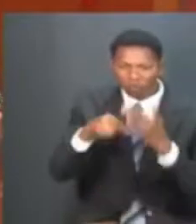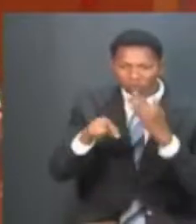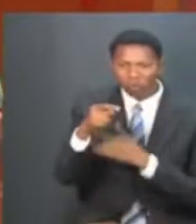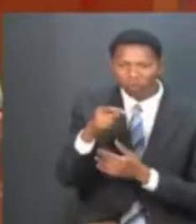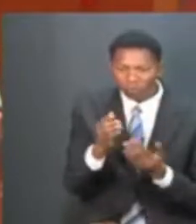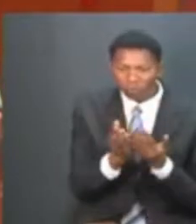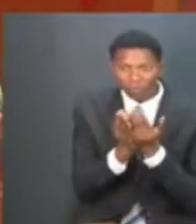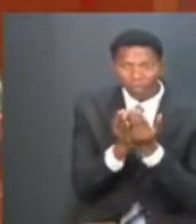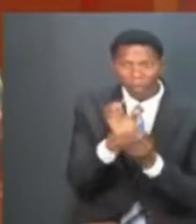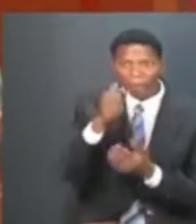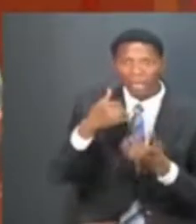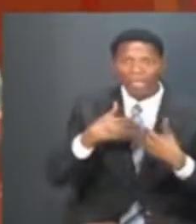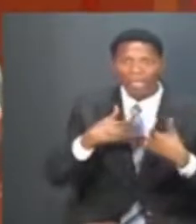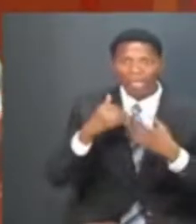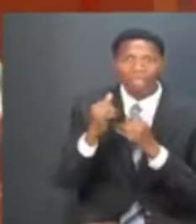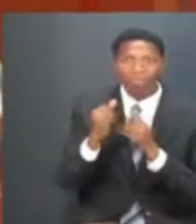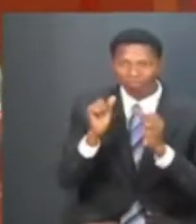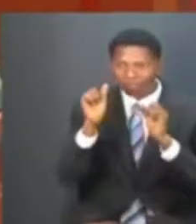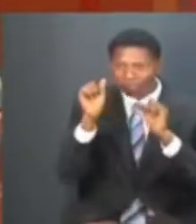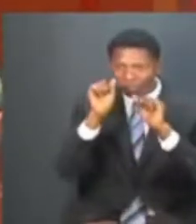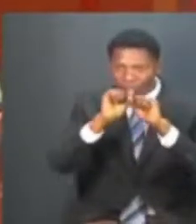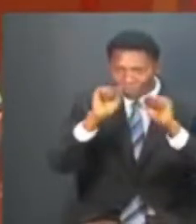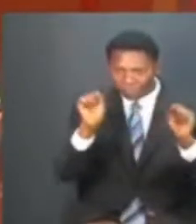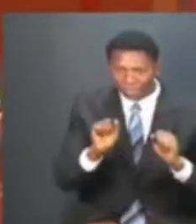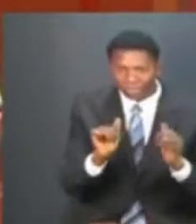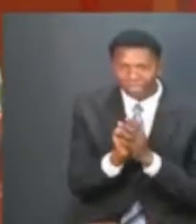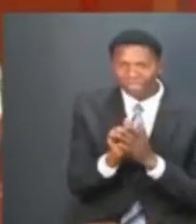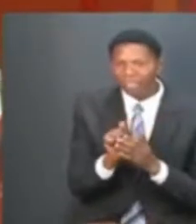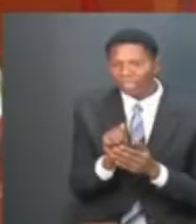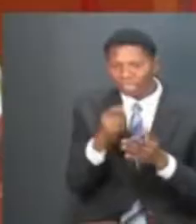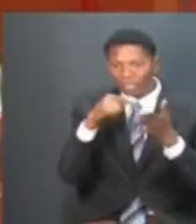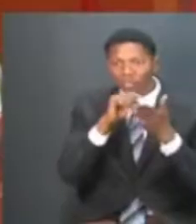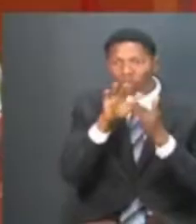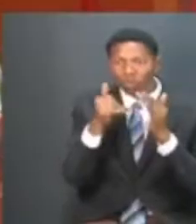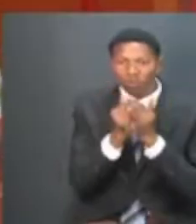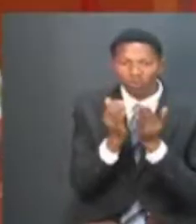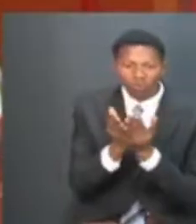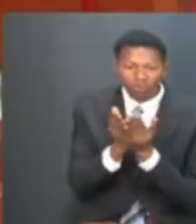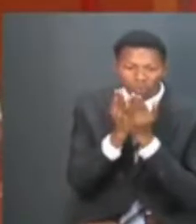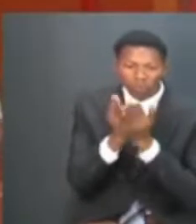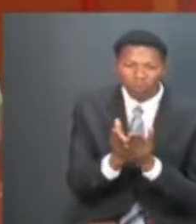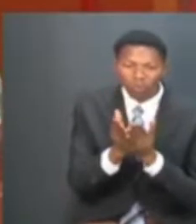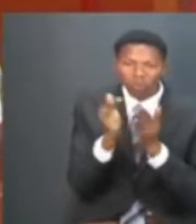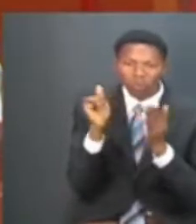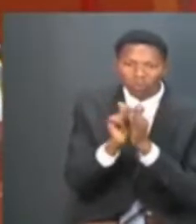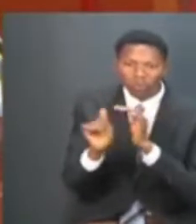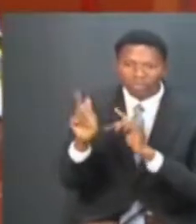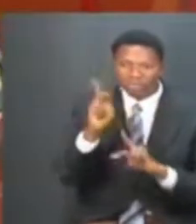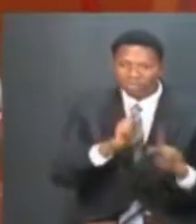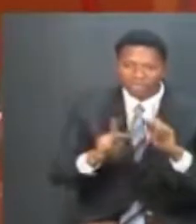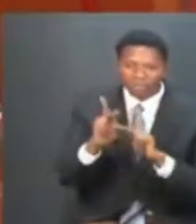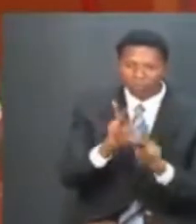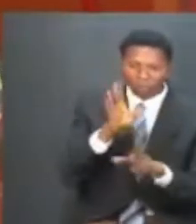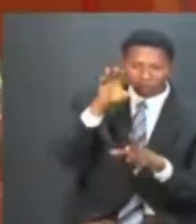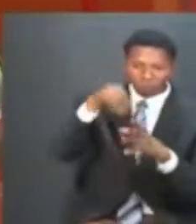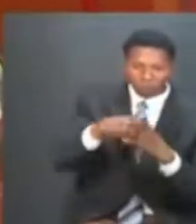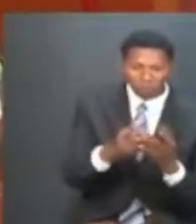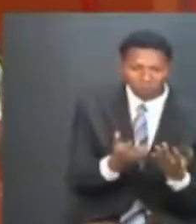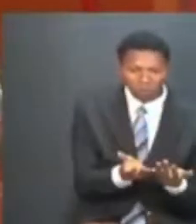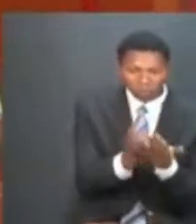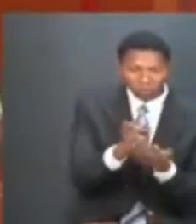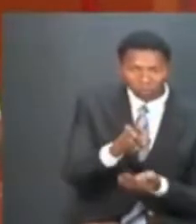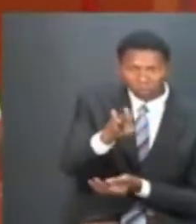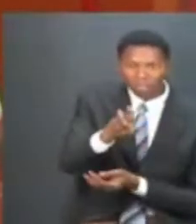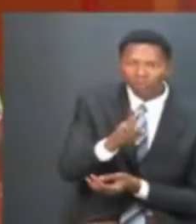to check whether these boats that use to carry persons from one point to the other are truly